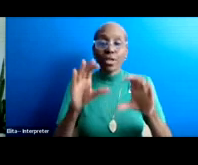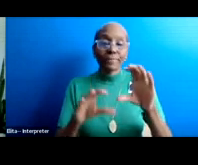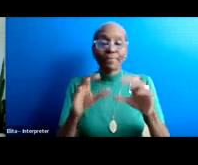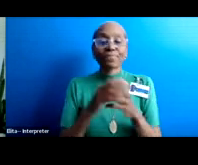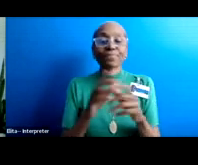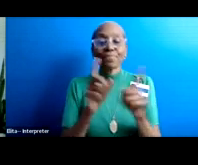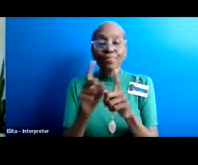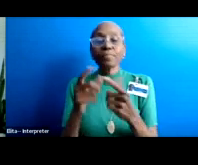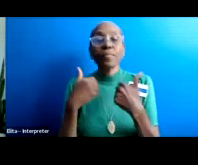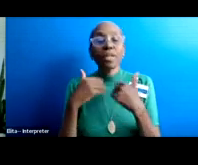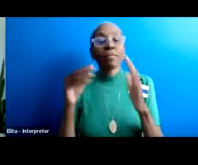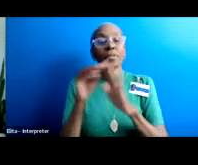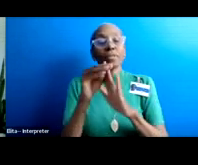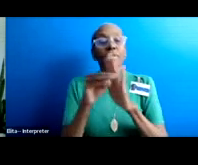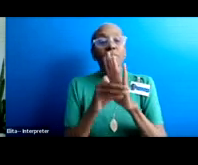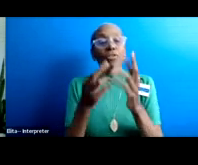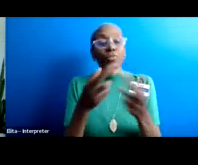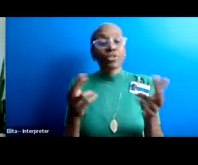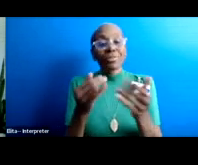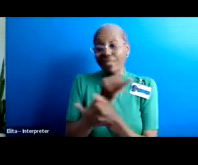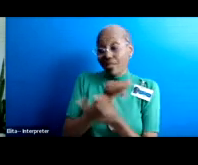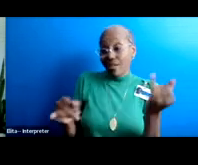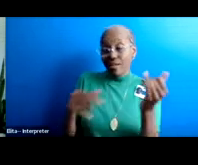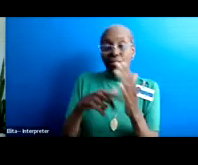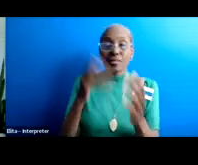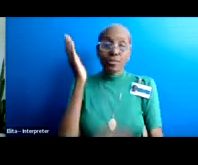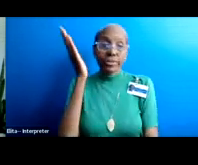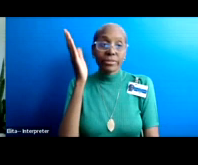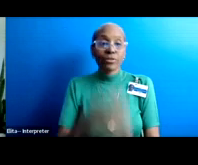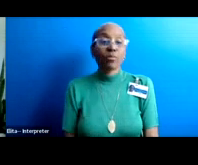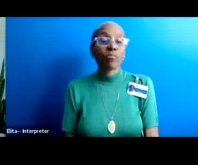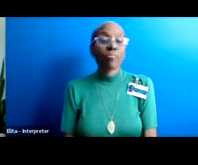but also there is a list of resources at the end of this presentation.